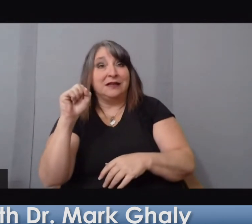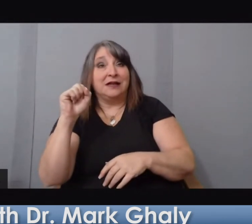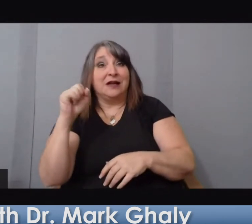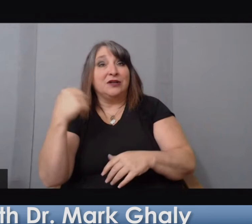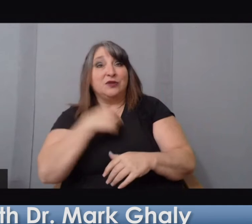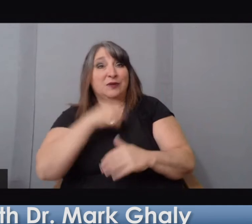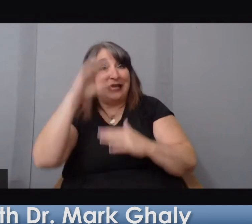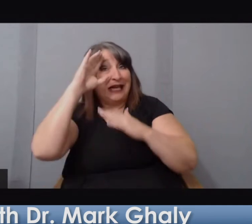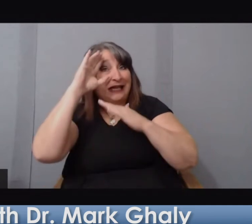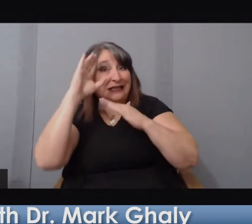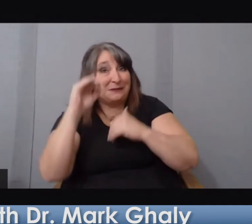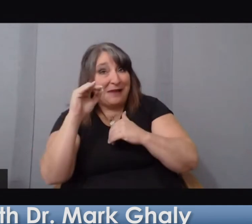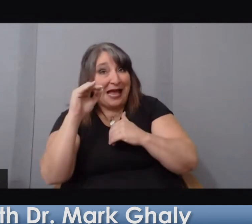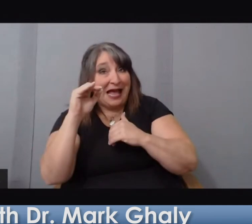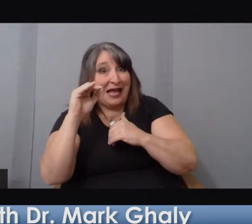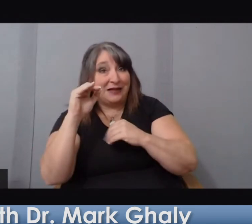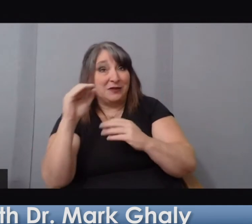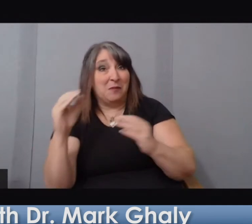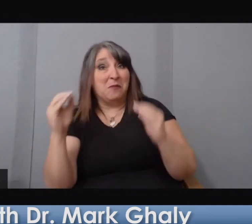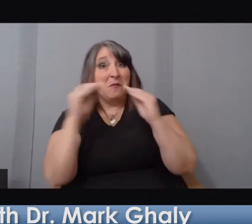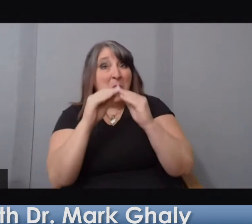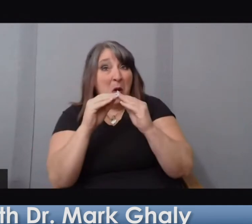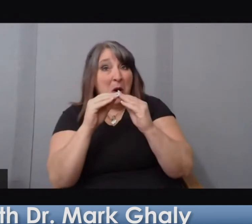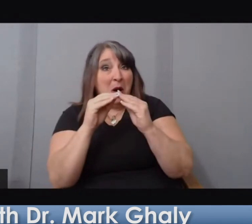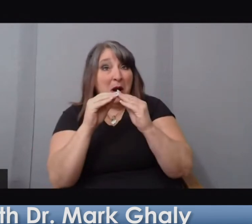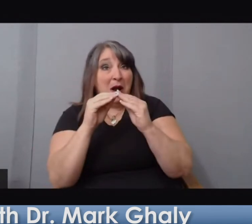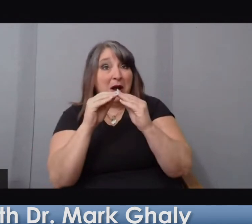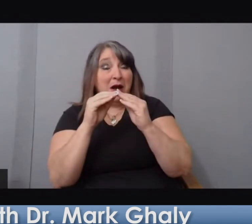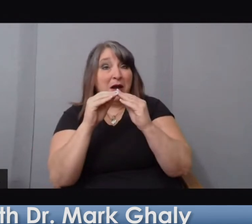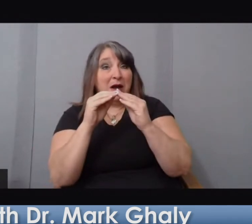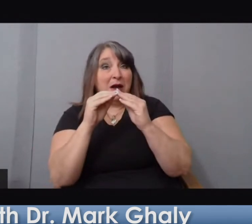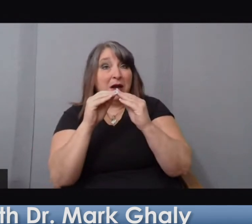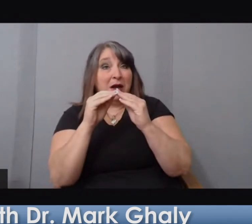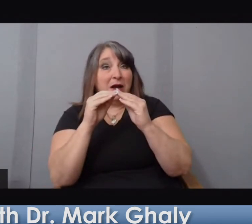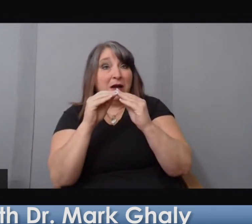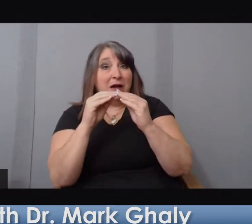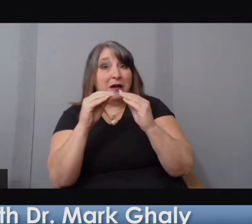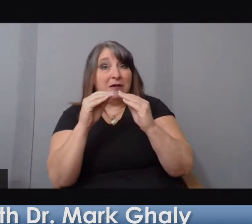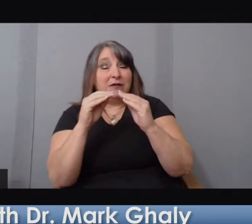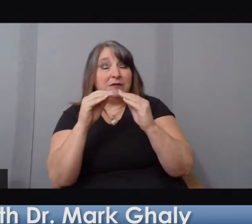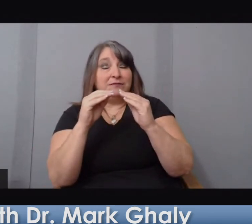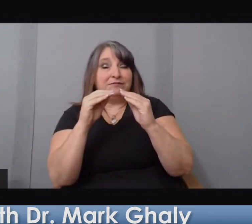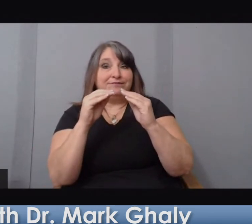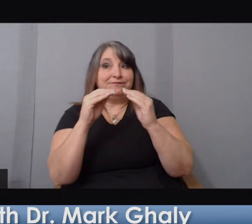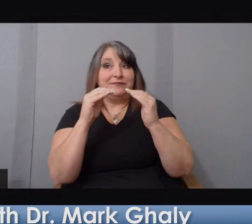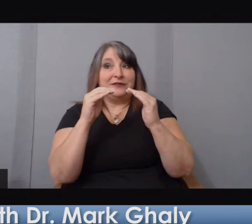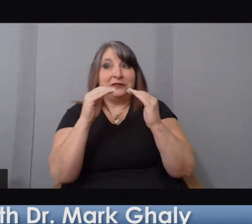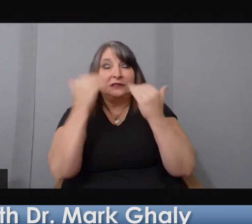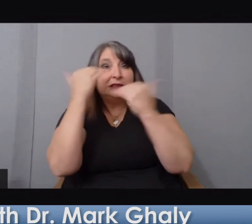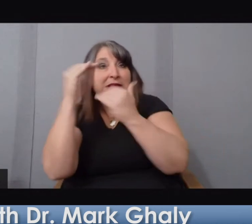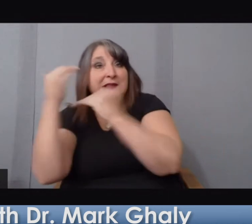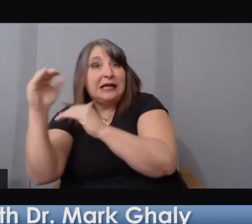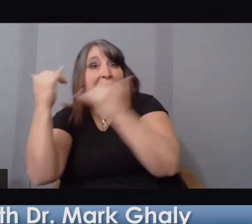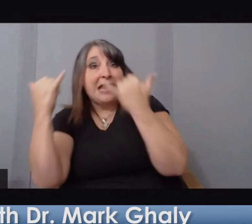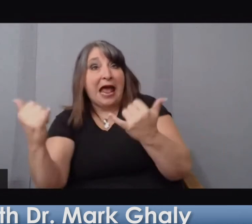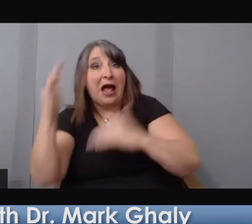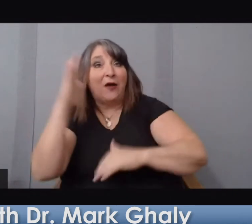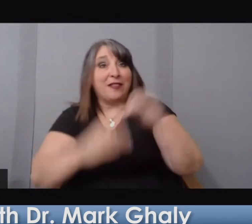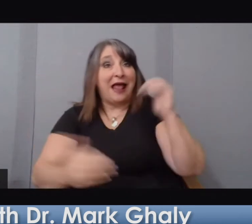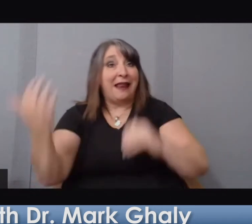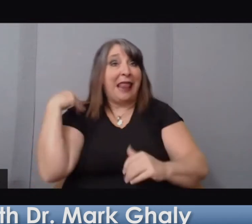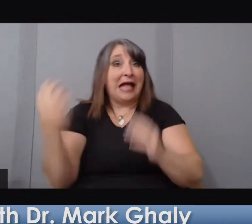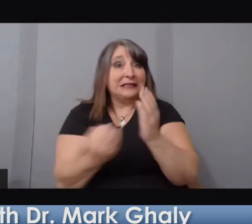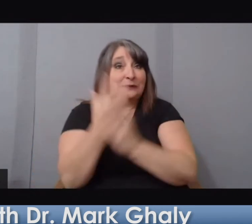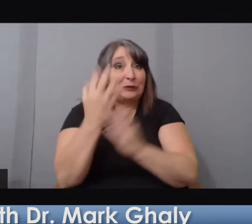spring, based on what we know about how the virus spreads. And can you give an example or two of that, if so?